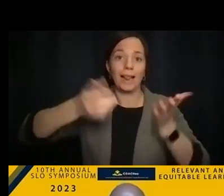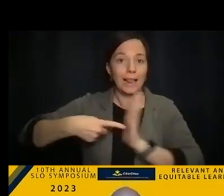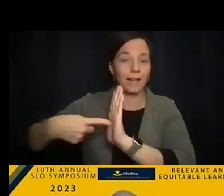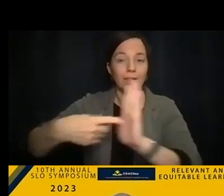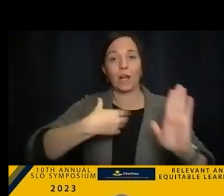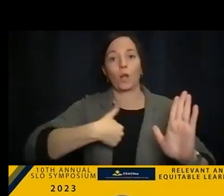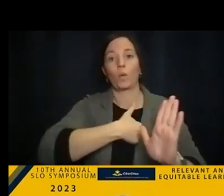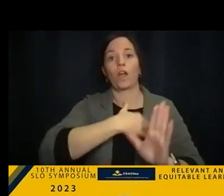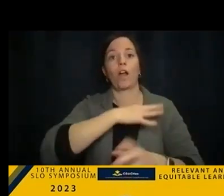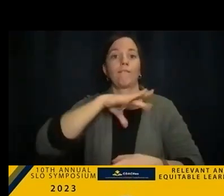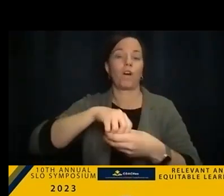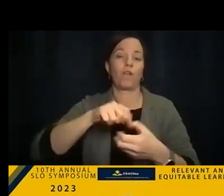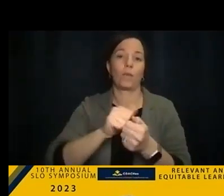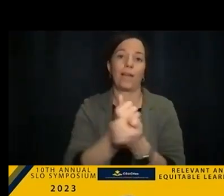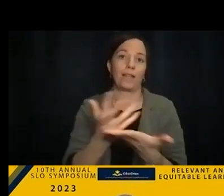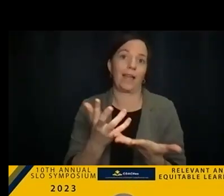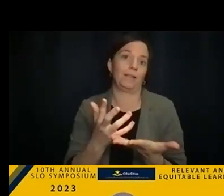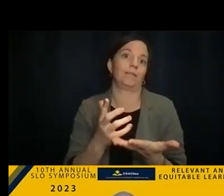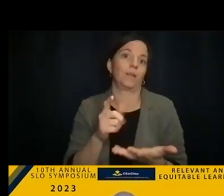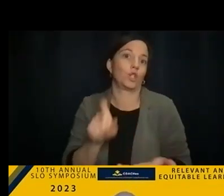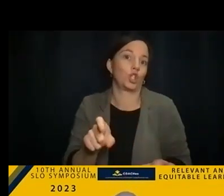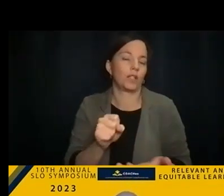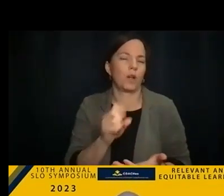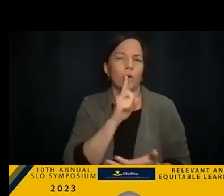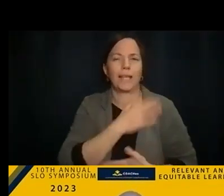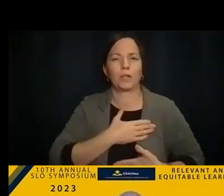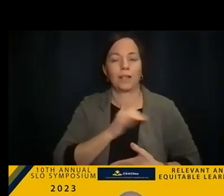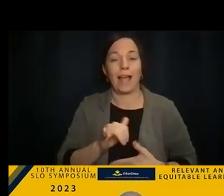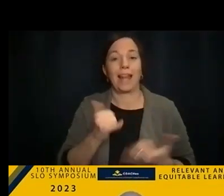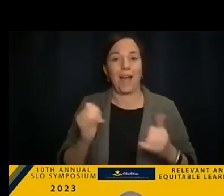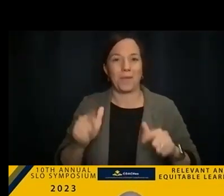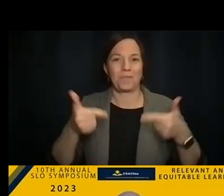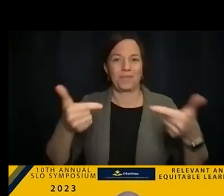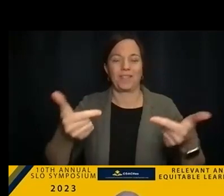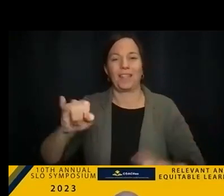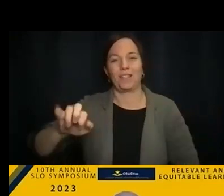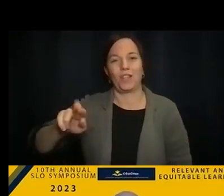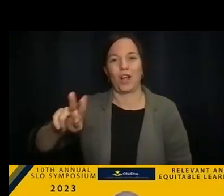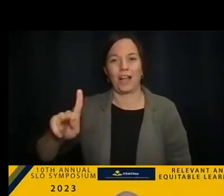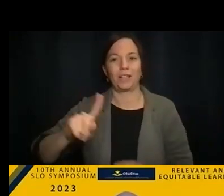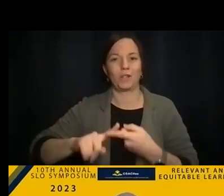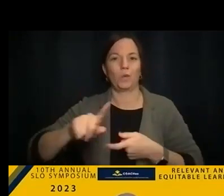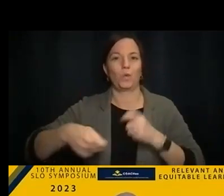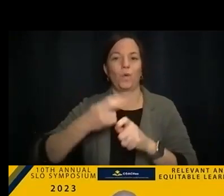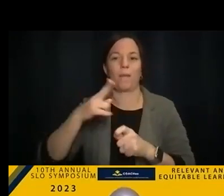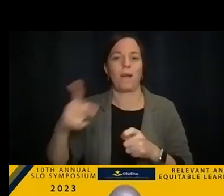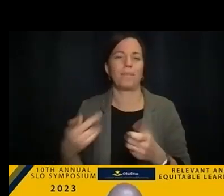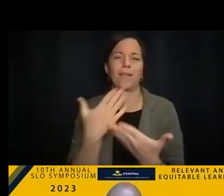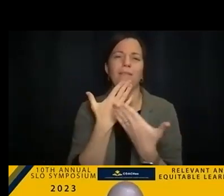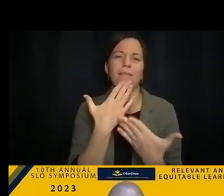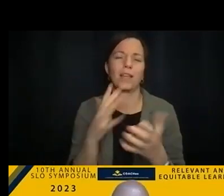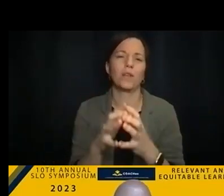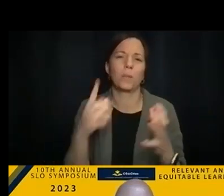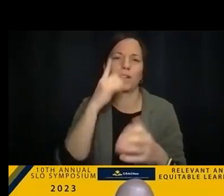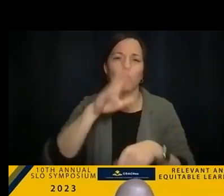involved in all the things that we need to be involved in. So I just really appreciate that. So I'm going to hand it back to Jarek to kind of wrap this up, but thank you so much